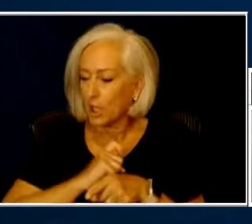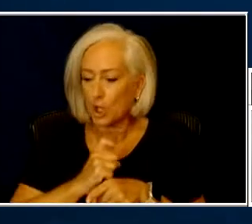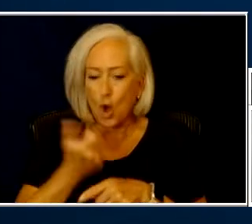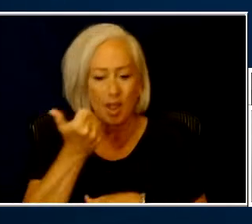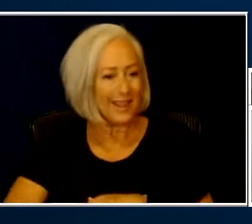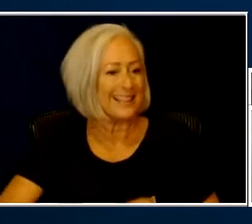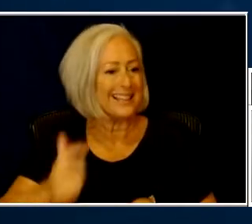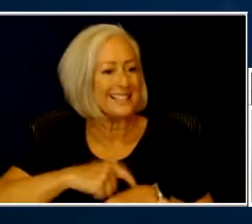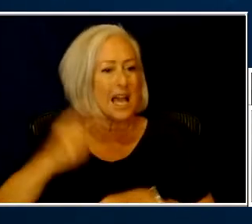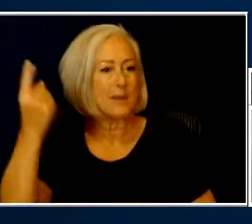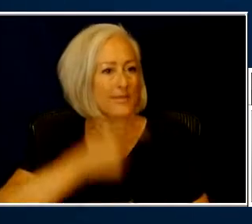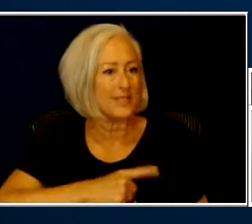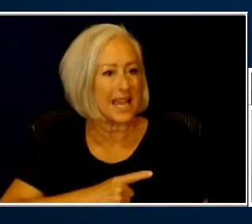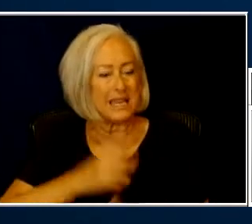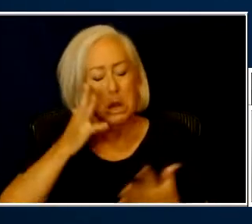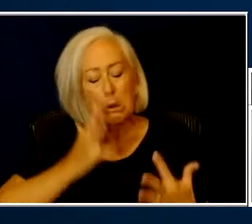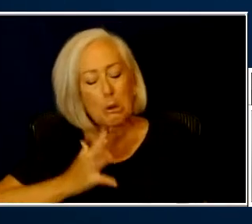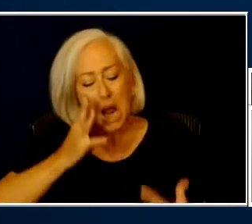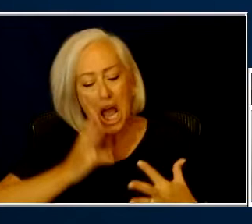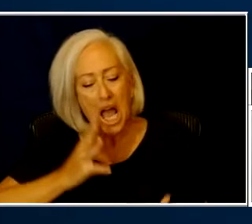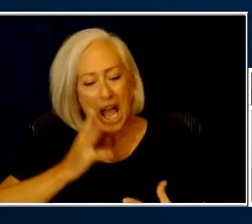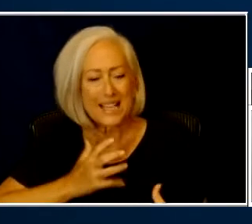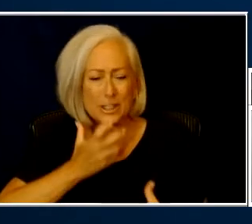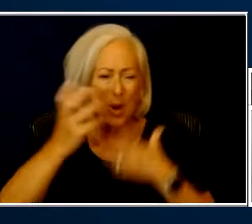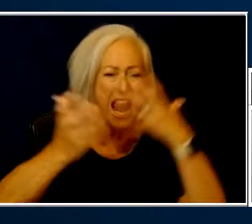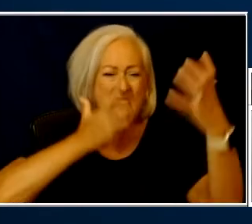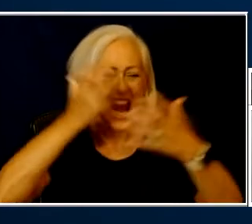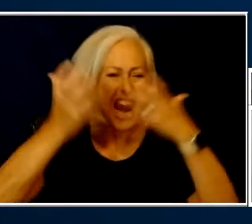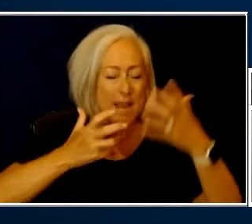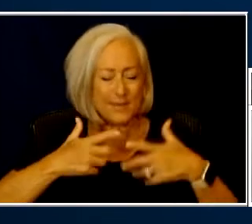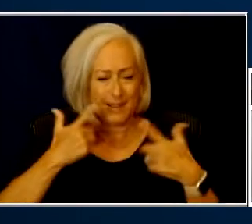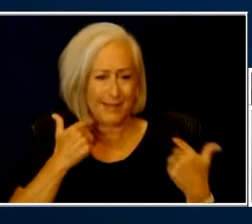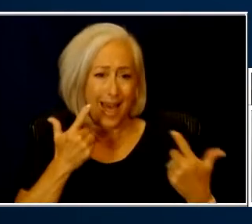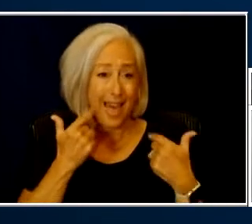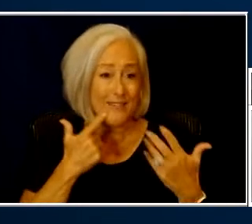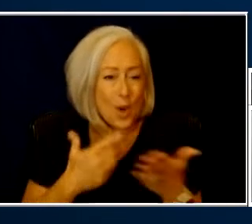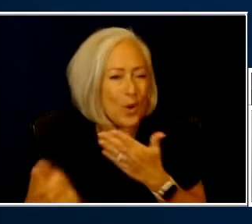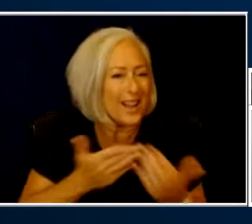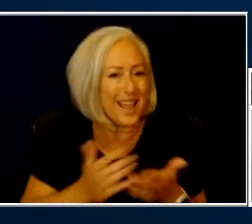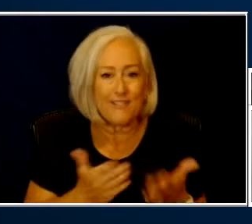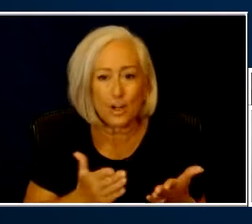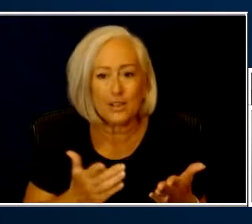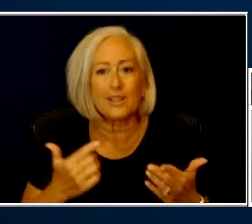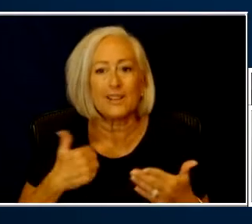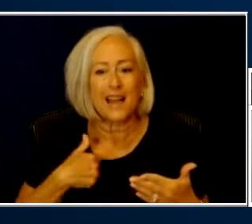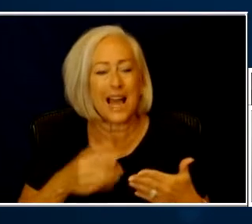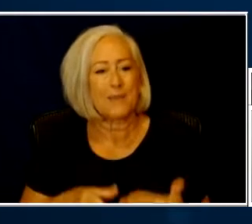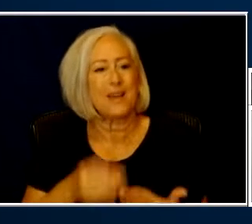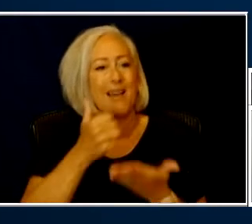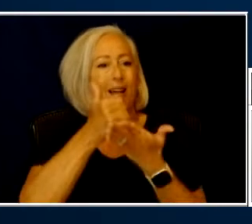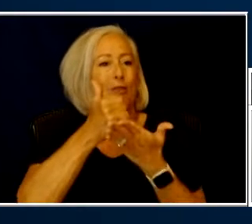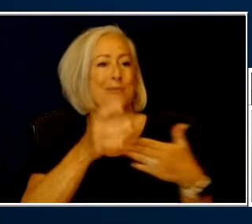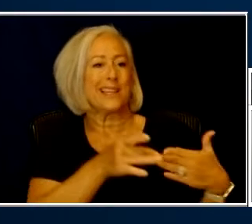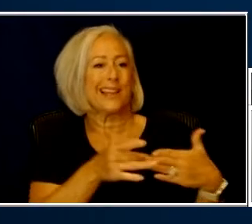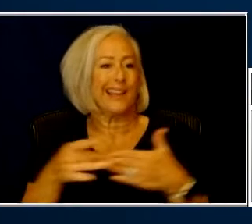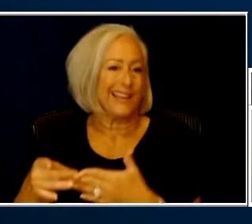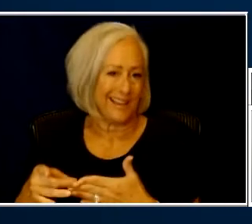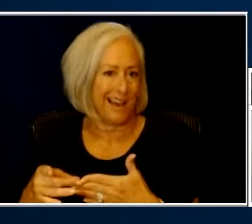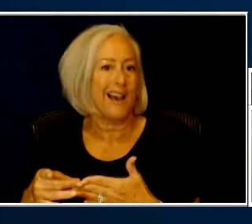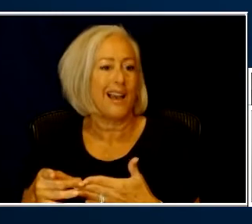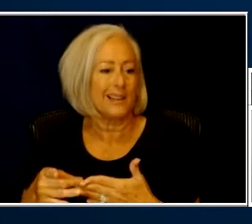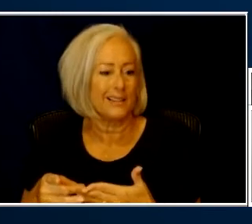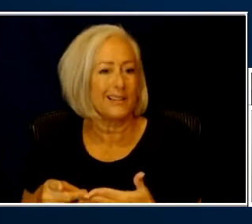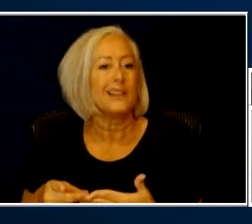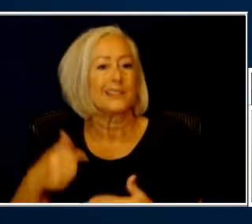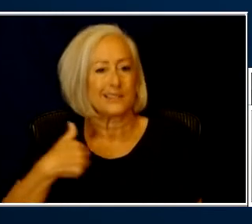can cry, scream, laugh. I'm just here to just be a guide who understands exactly